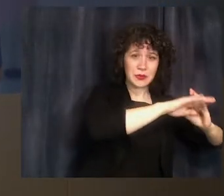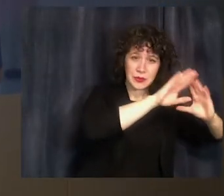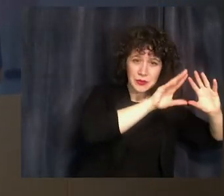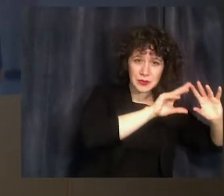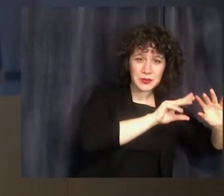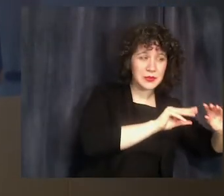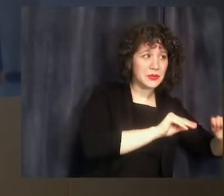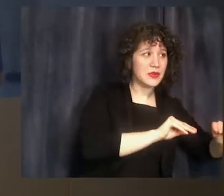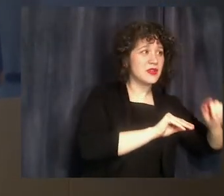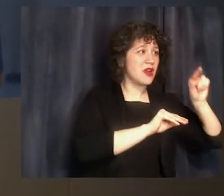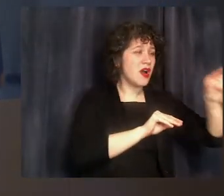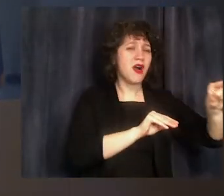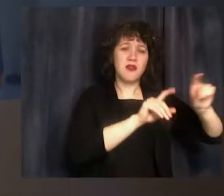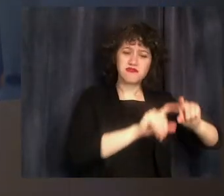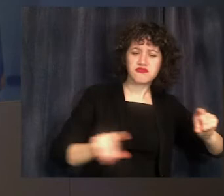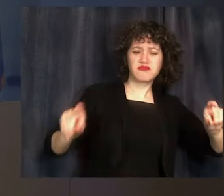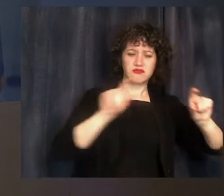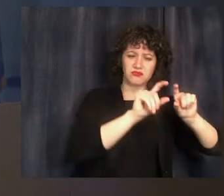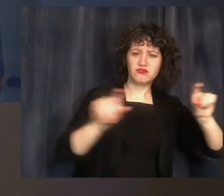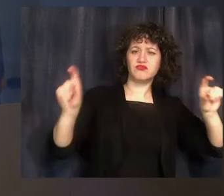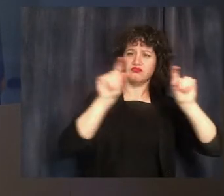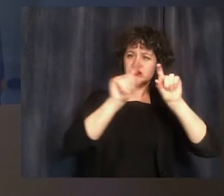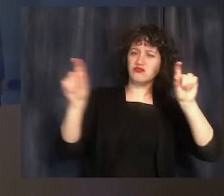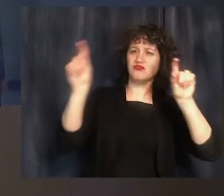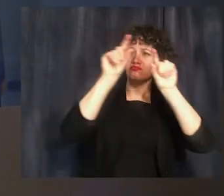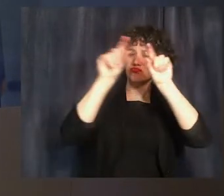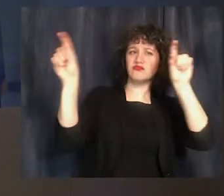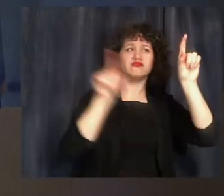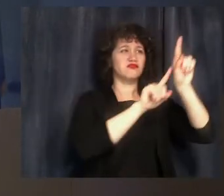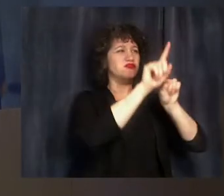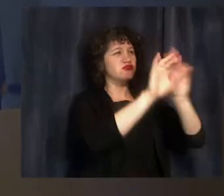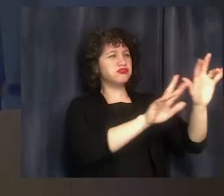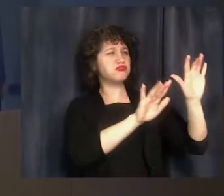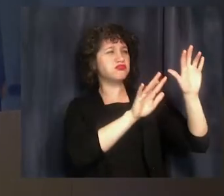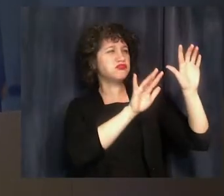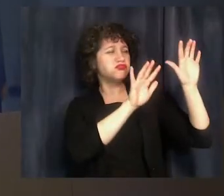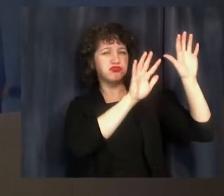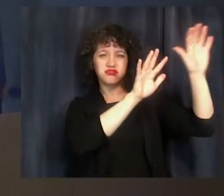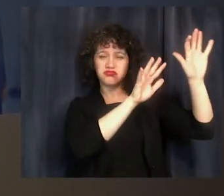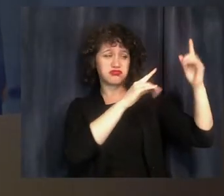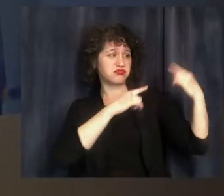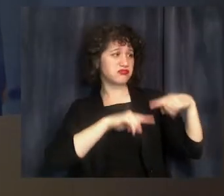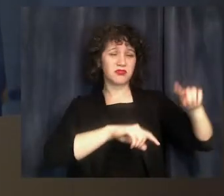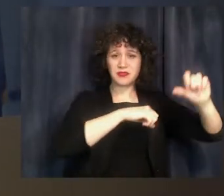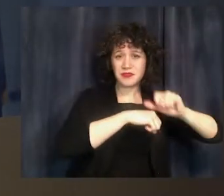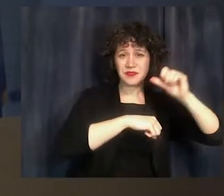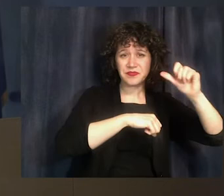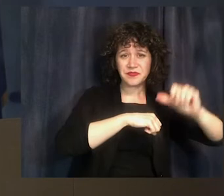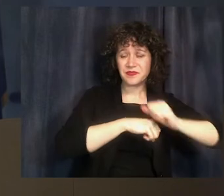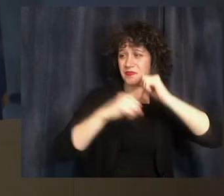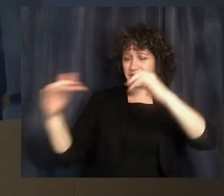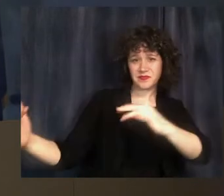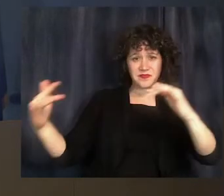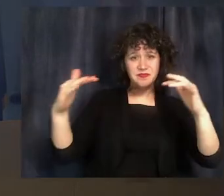last gleaming, whose broad stripes and bright stars through the